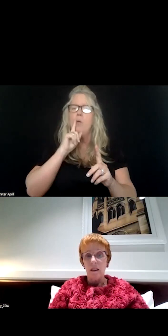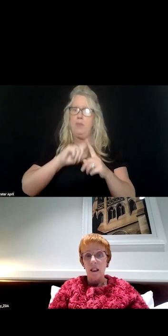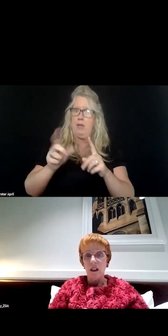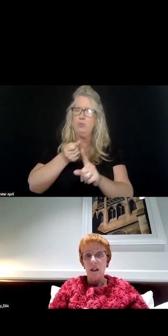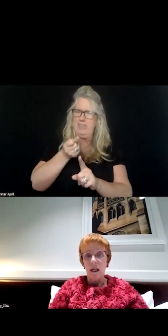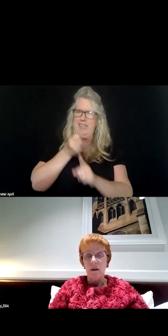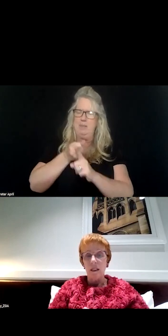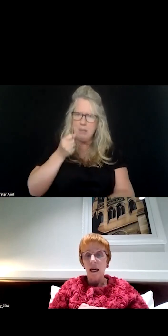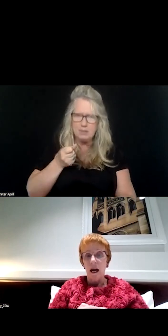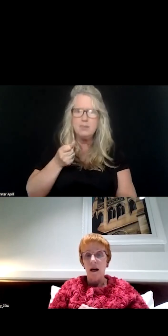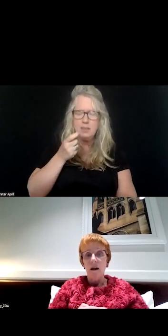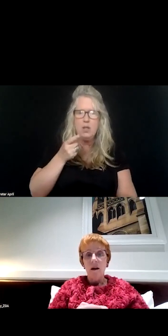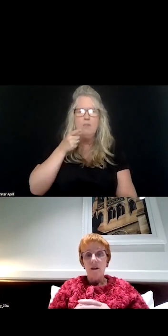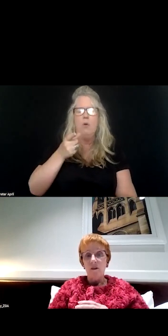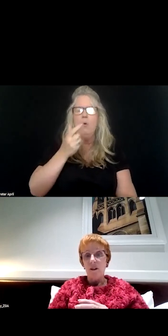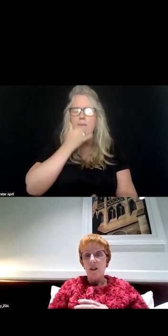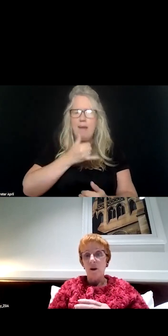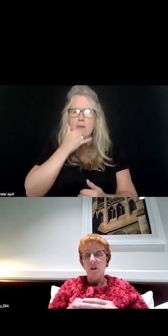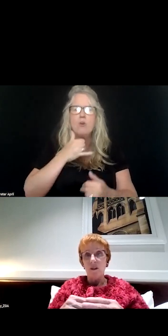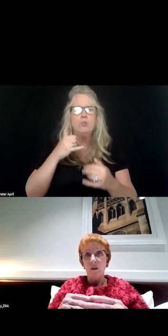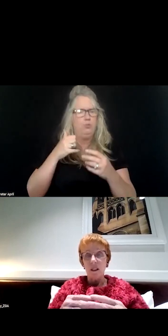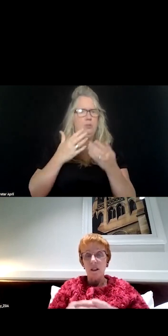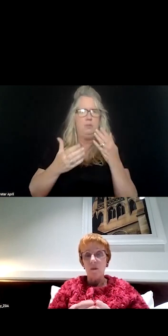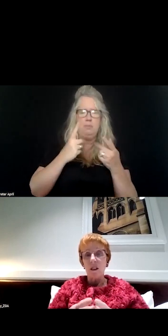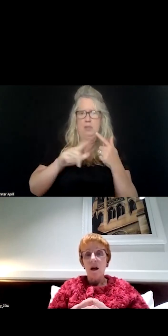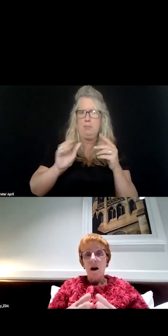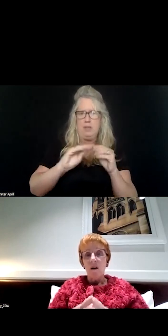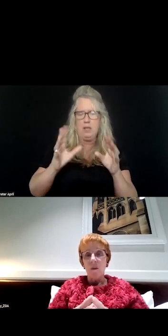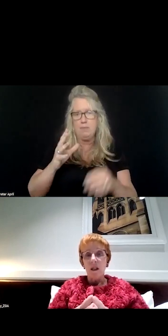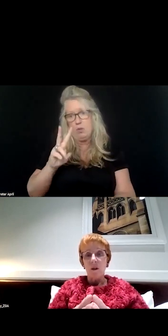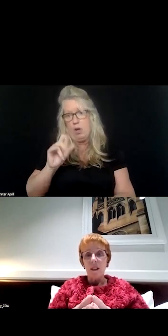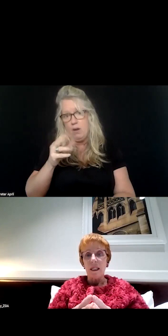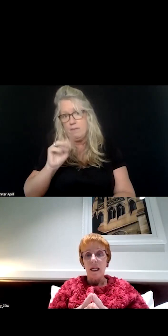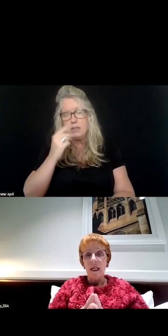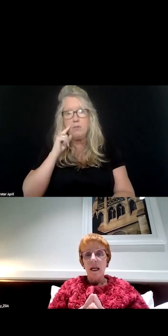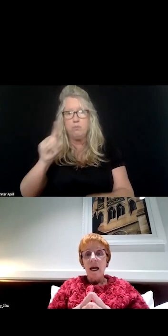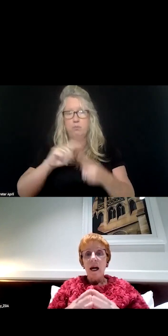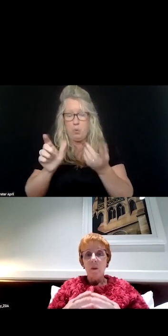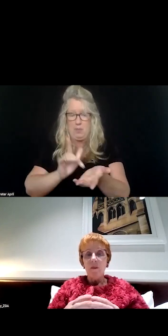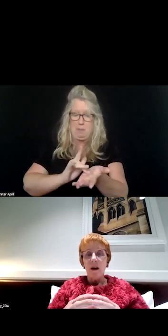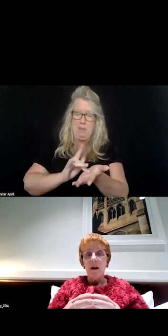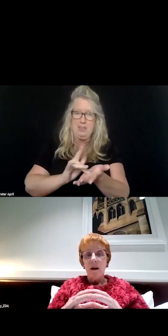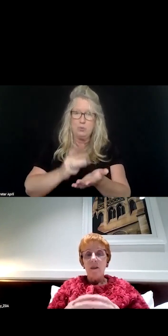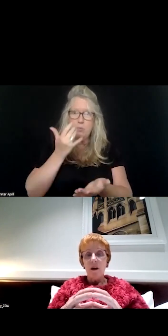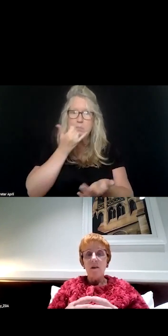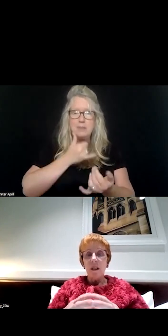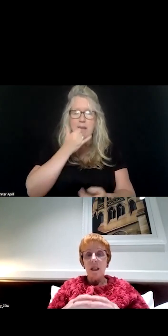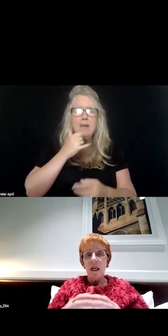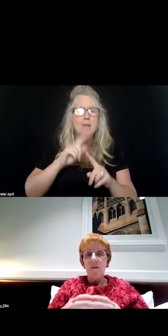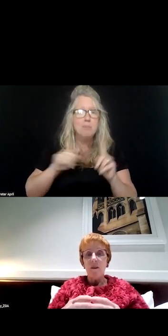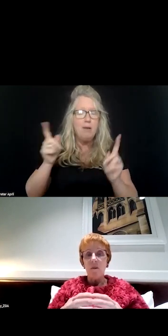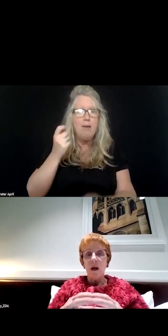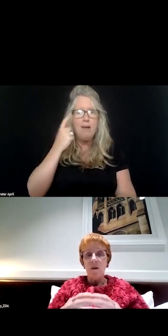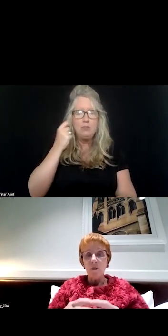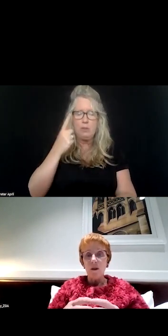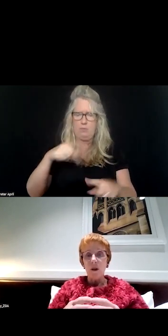these unintentional errors are the first and obvious victims of the medical mistake. However, those that